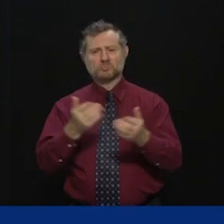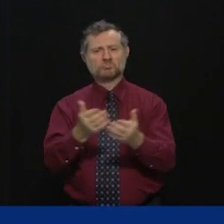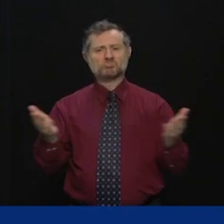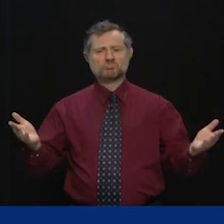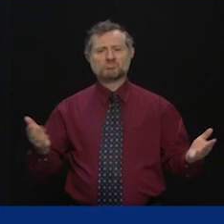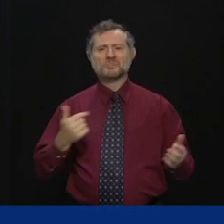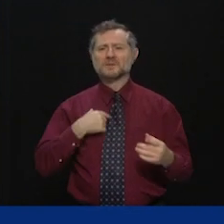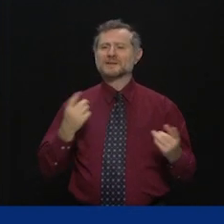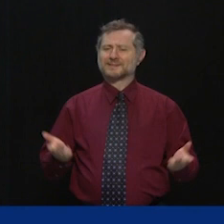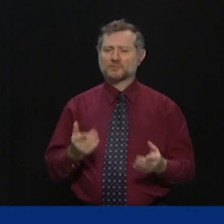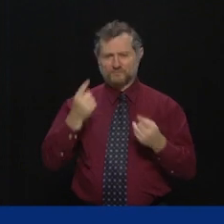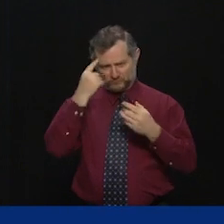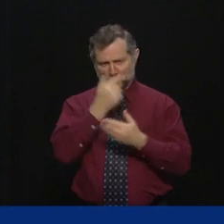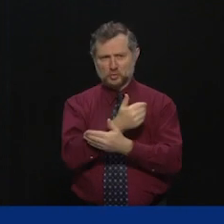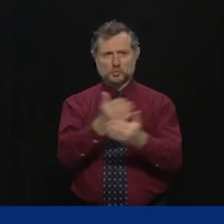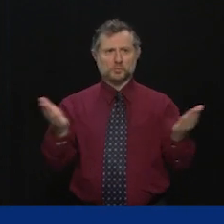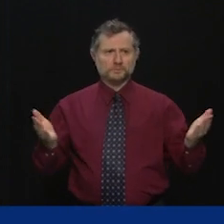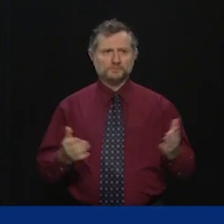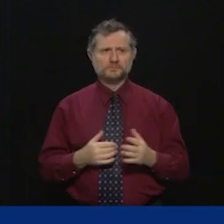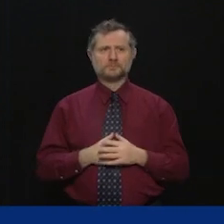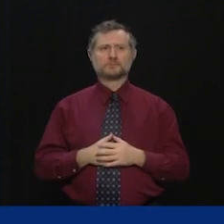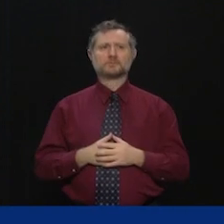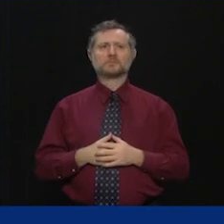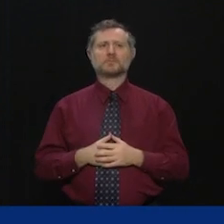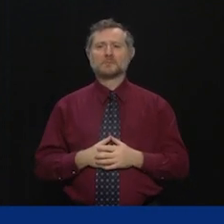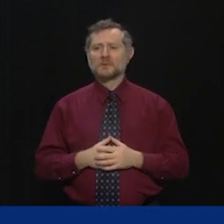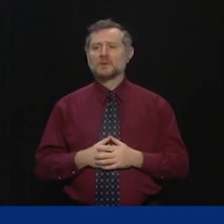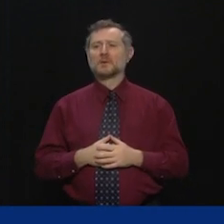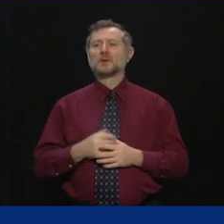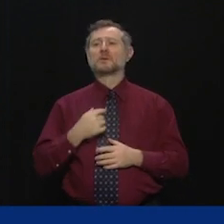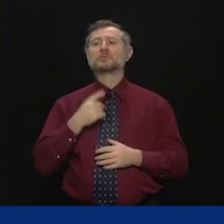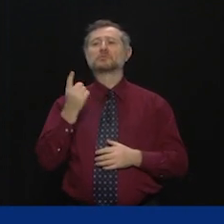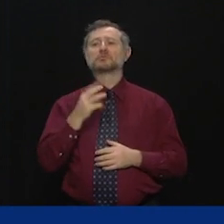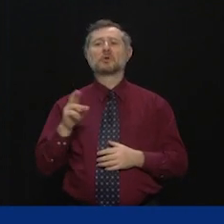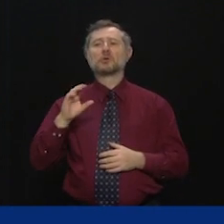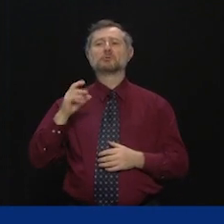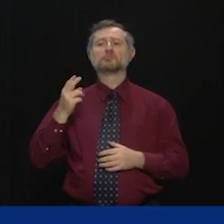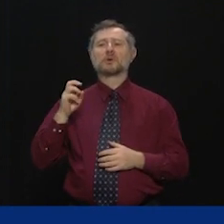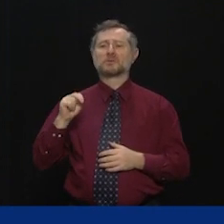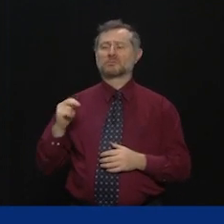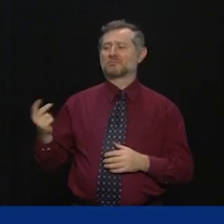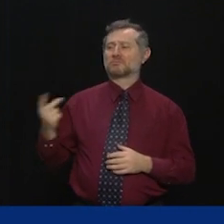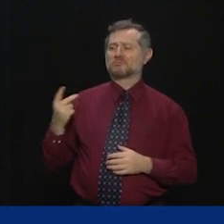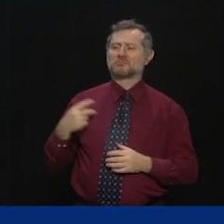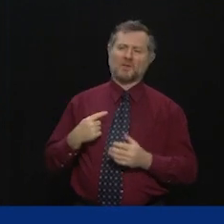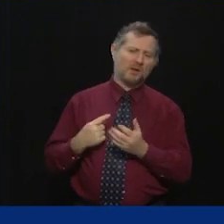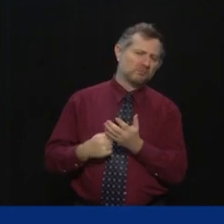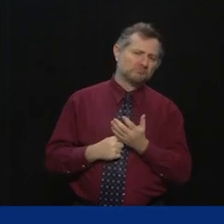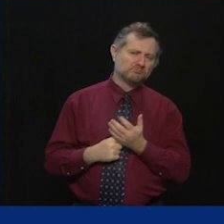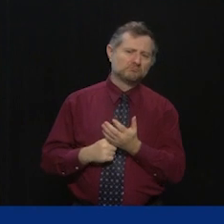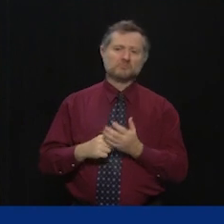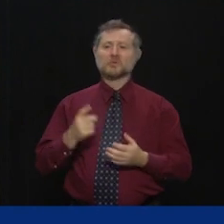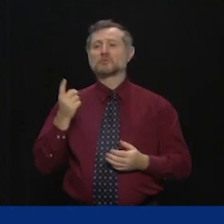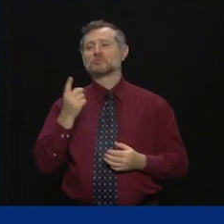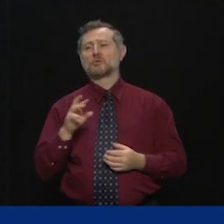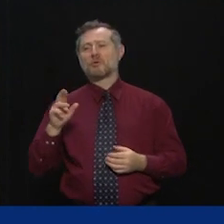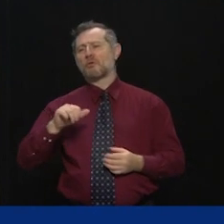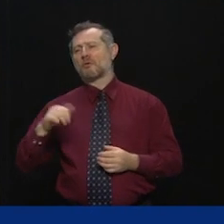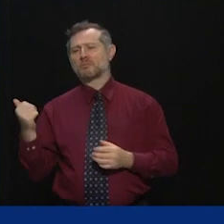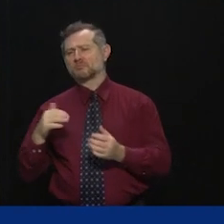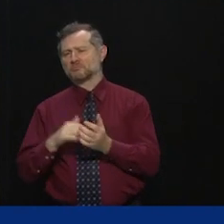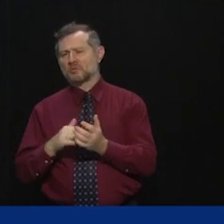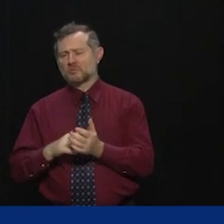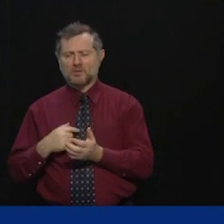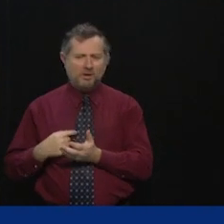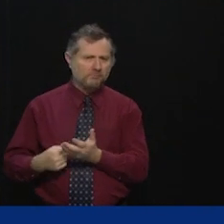you. And we were talking, Dr. Chen and Dr. Molina and I were talking about, Dr. Perez